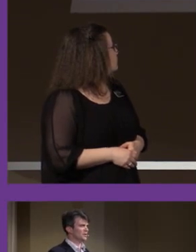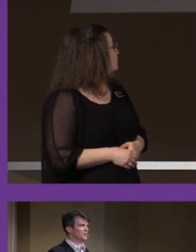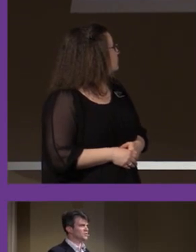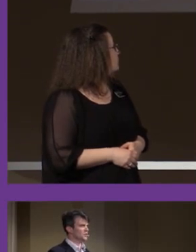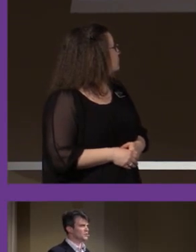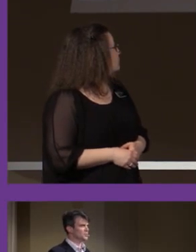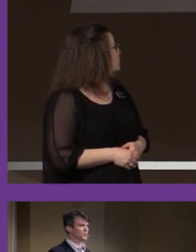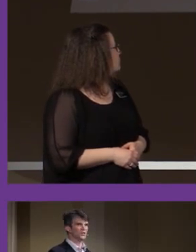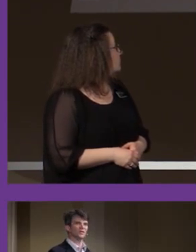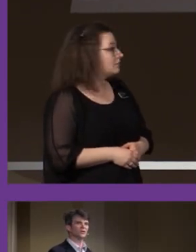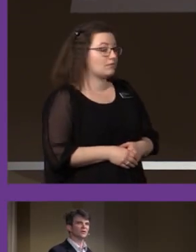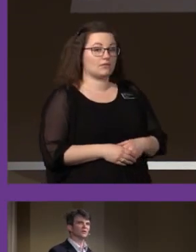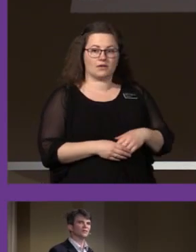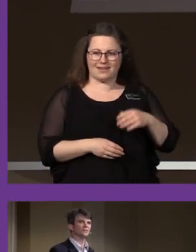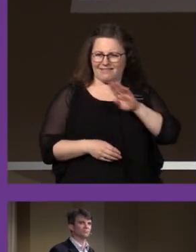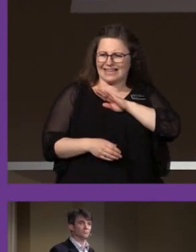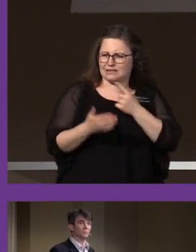other. Is Swedish supported?